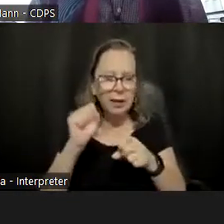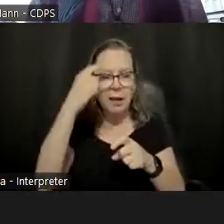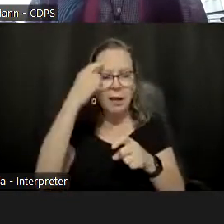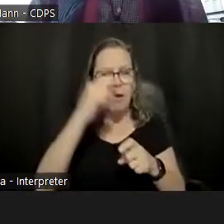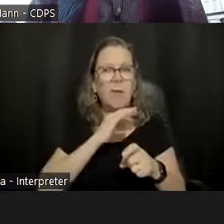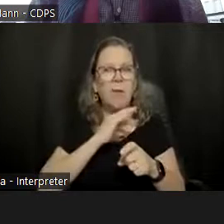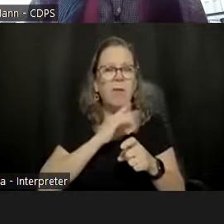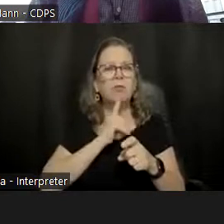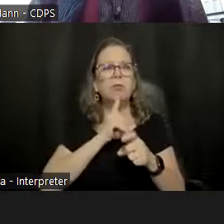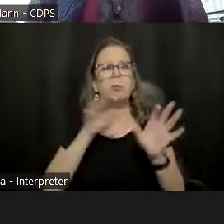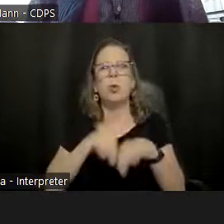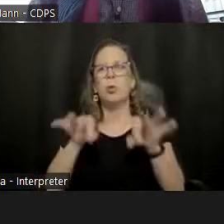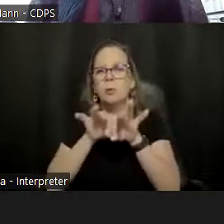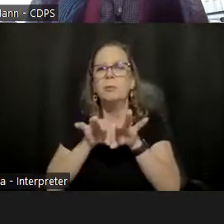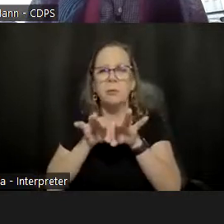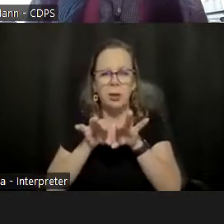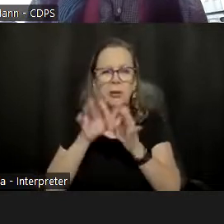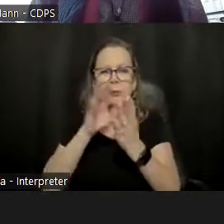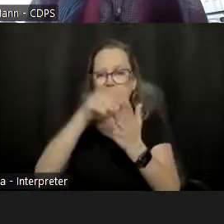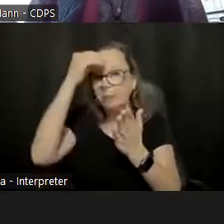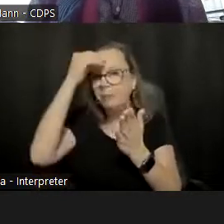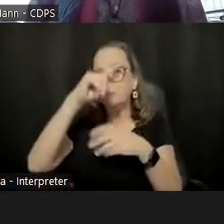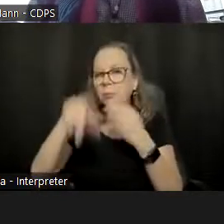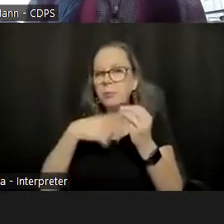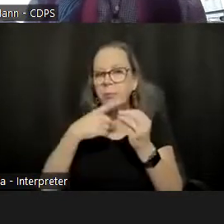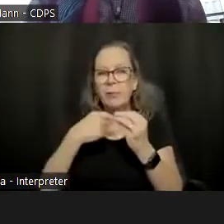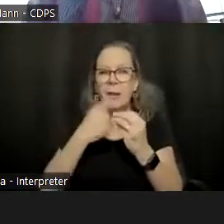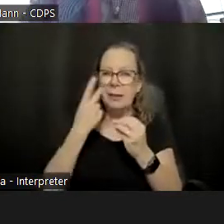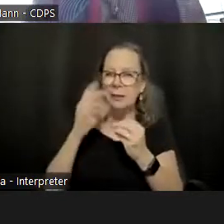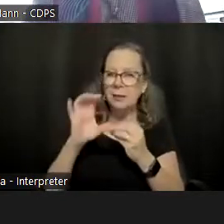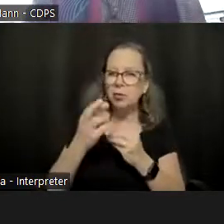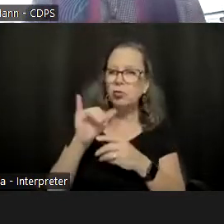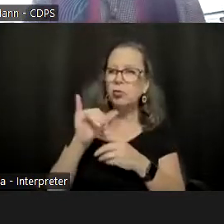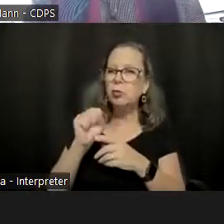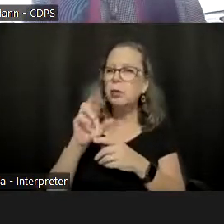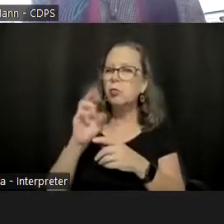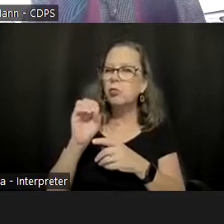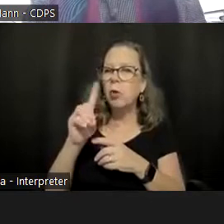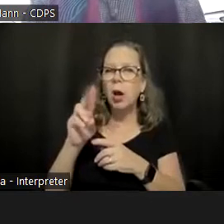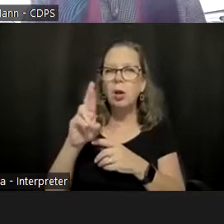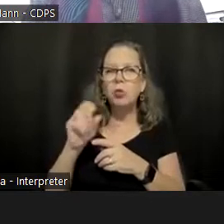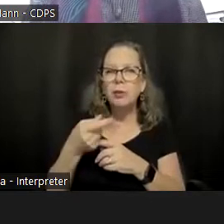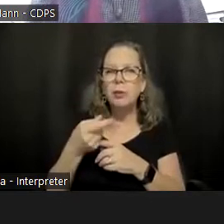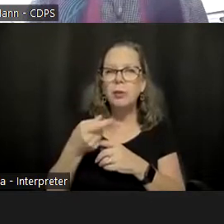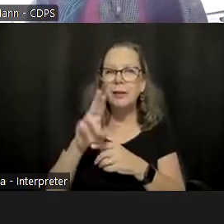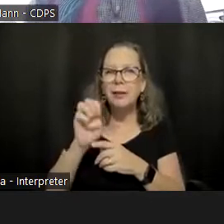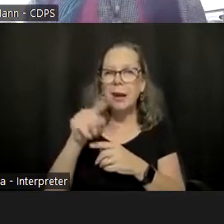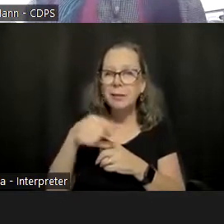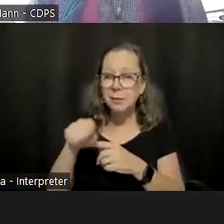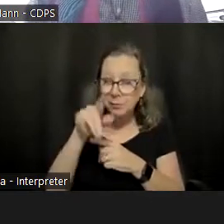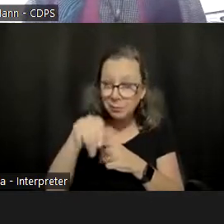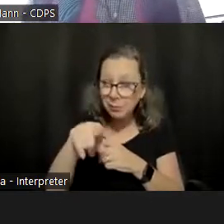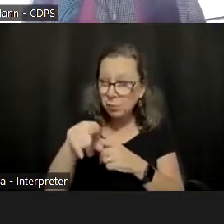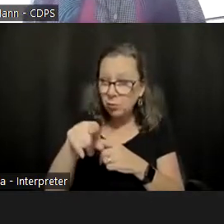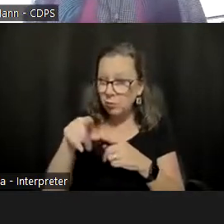extremely important to learn about. I do see Chris Rodriguez on the line. Chris, are you by